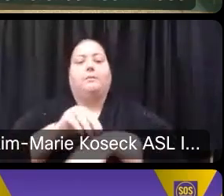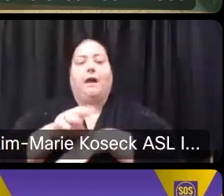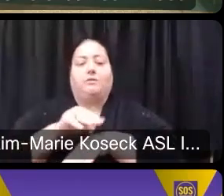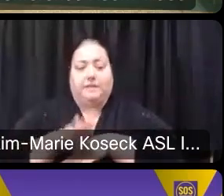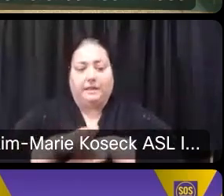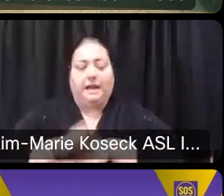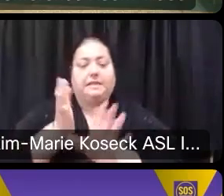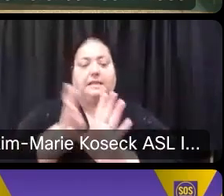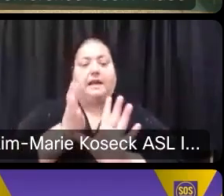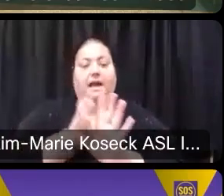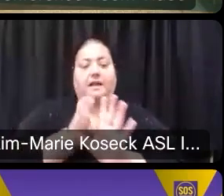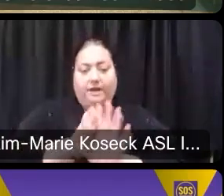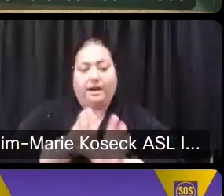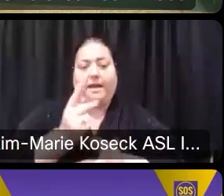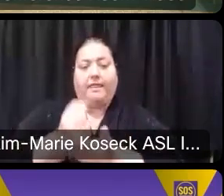and psychotherapy services.